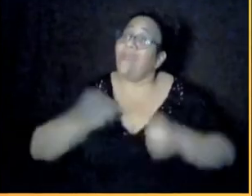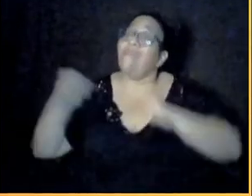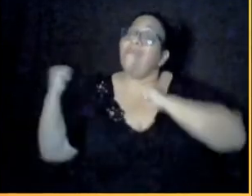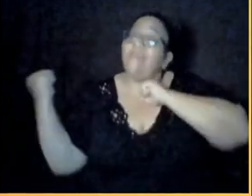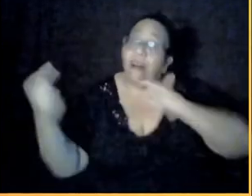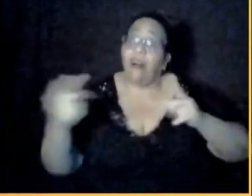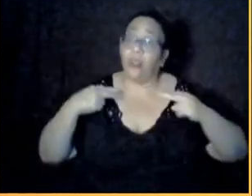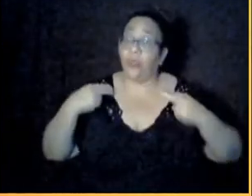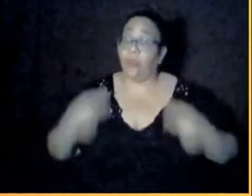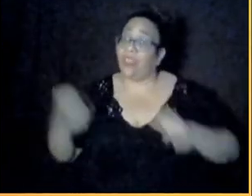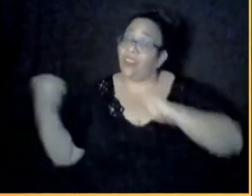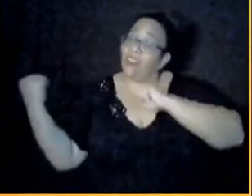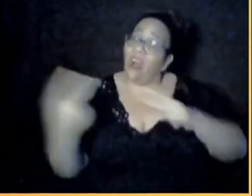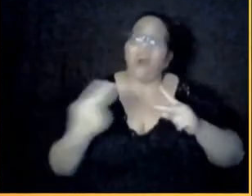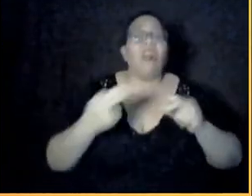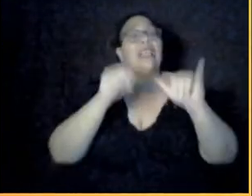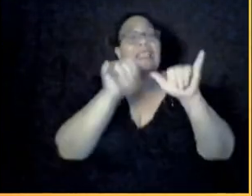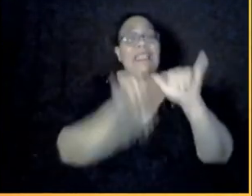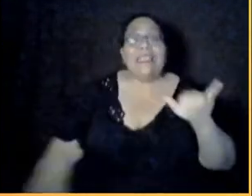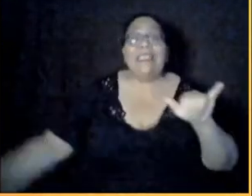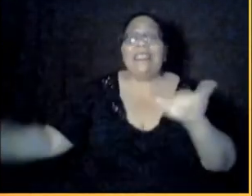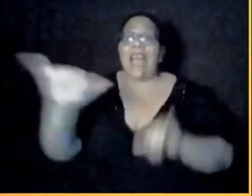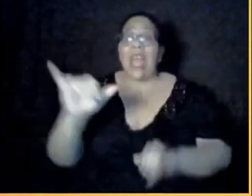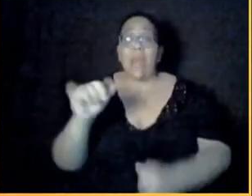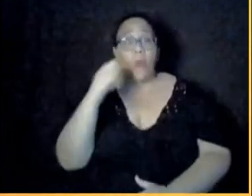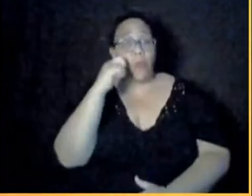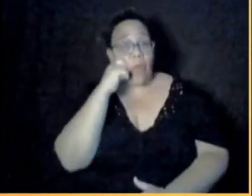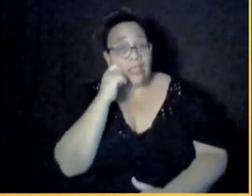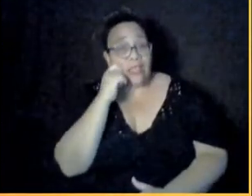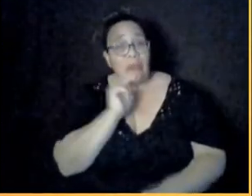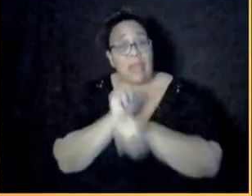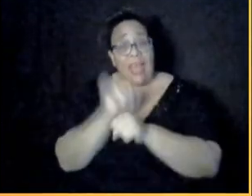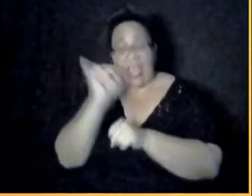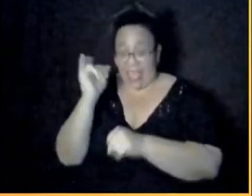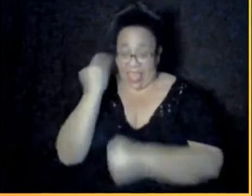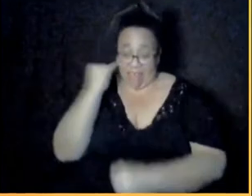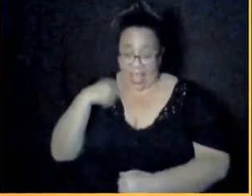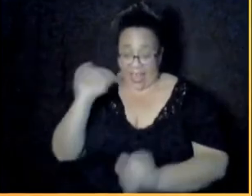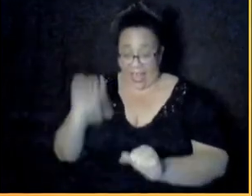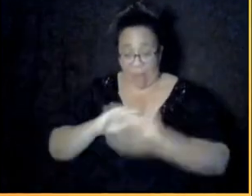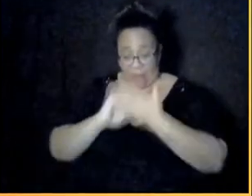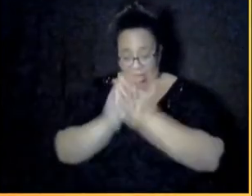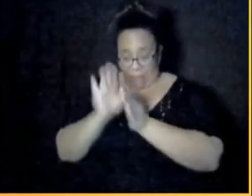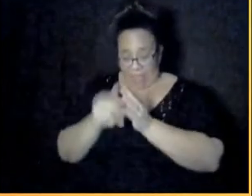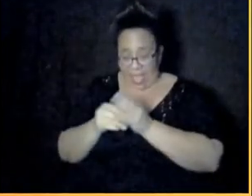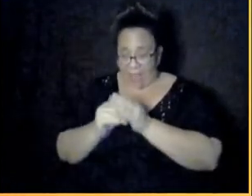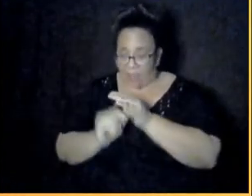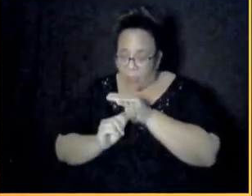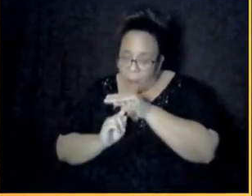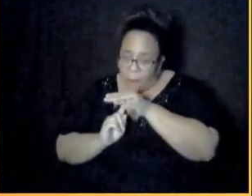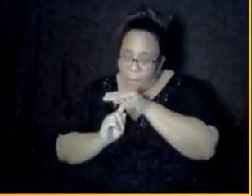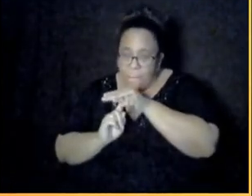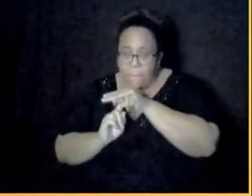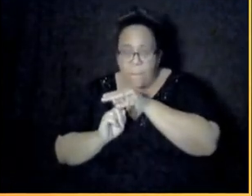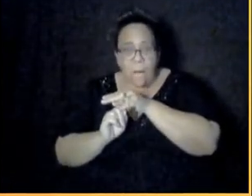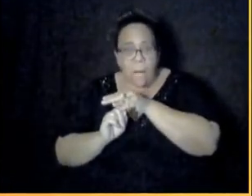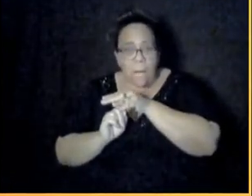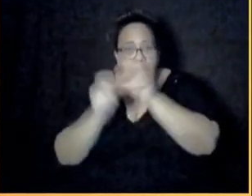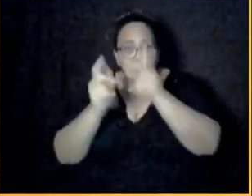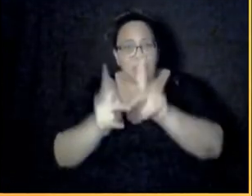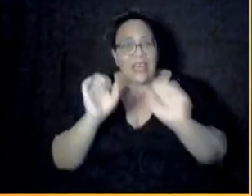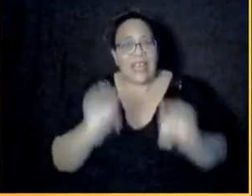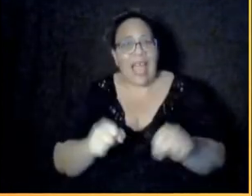all in the same human race, if I could be that, you know, that little line, like that little, that could bring everything together, to